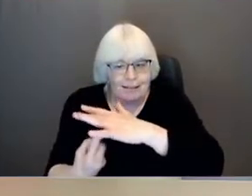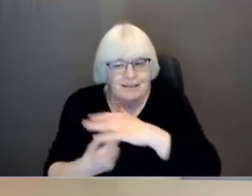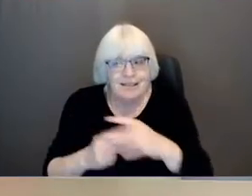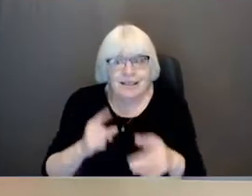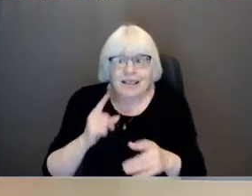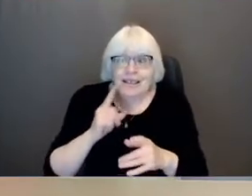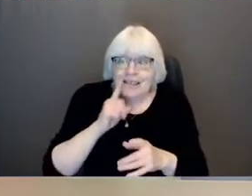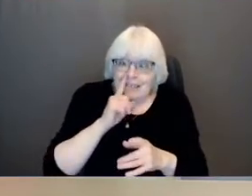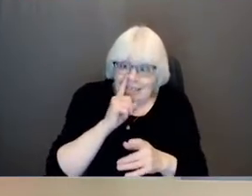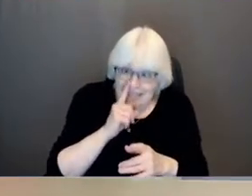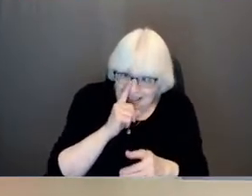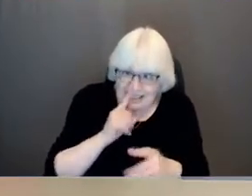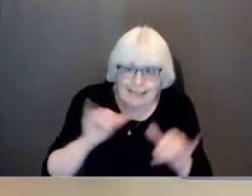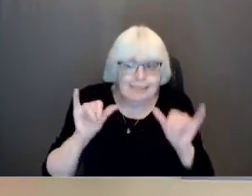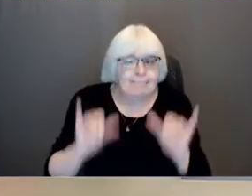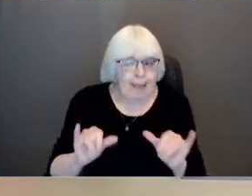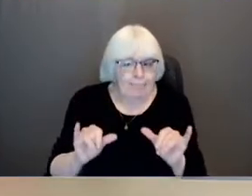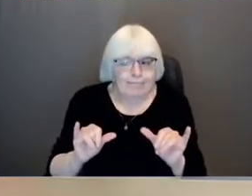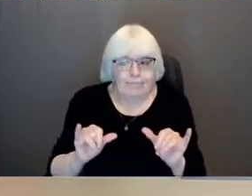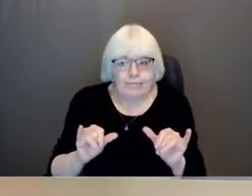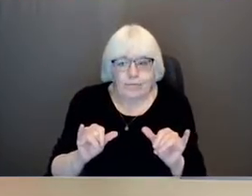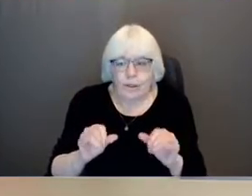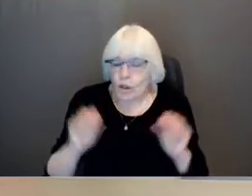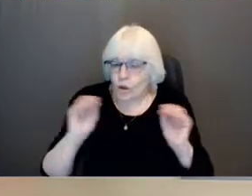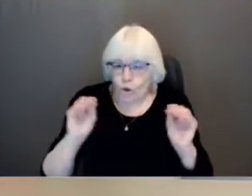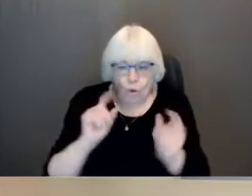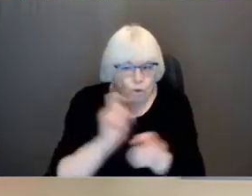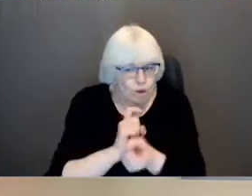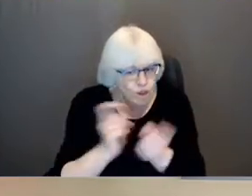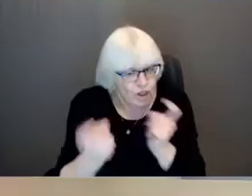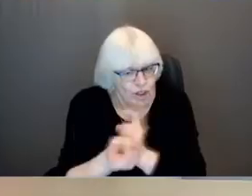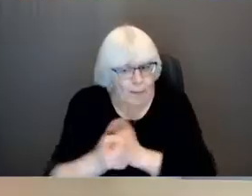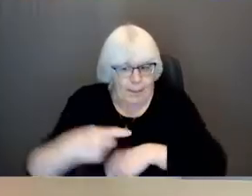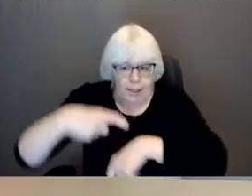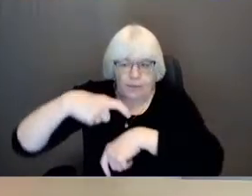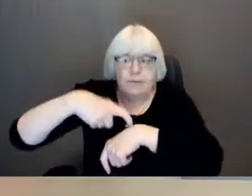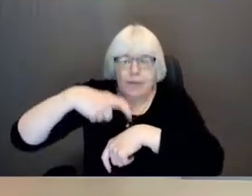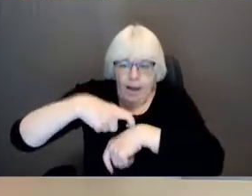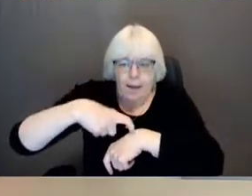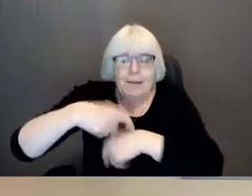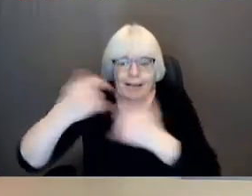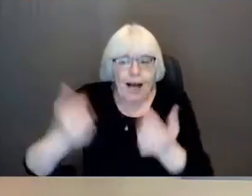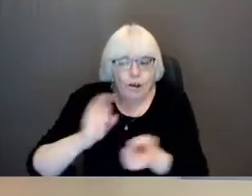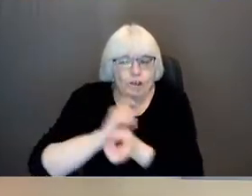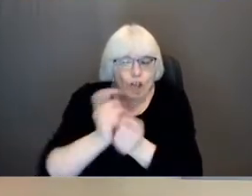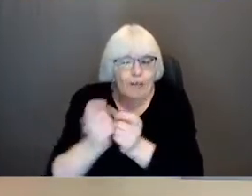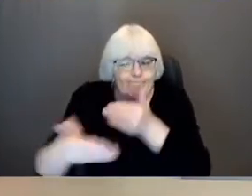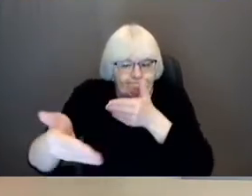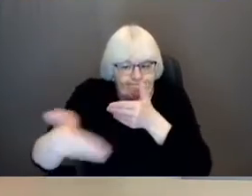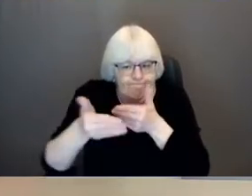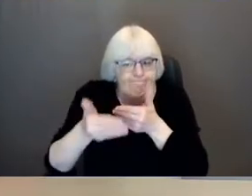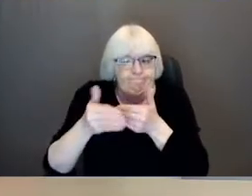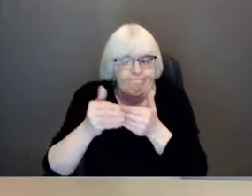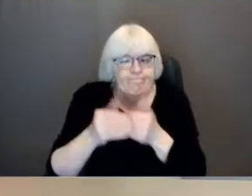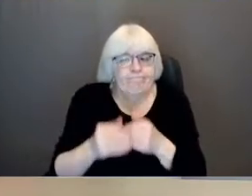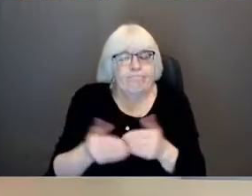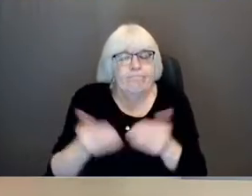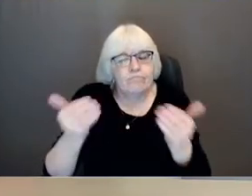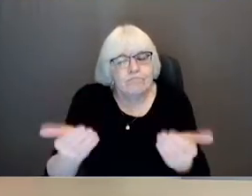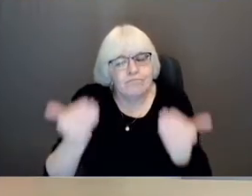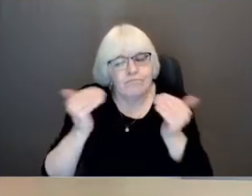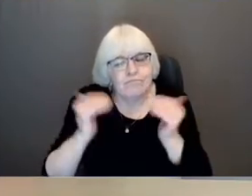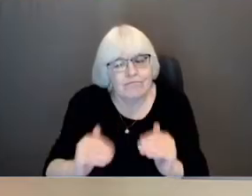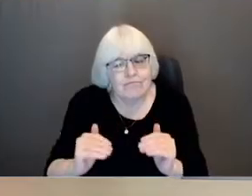Okay, thank you. My next question is about the additional nurses that Premier King mentioned right off the top.